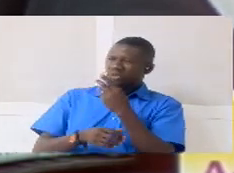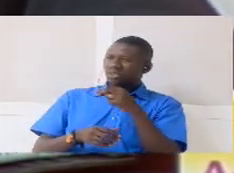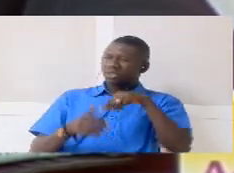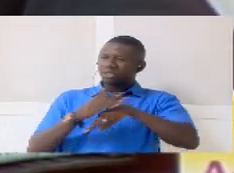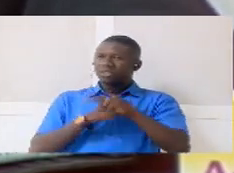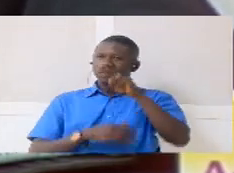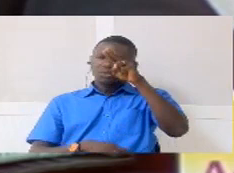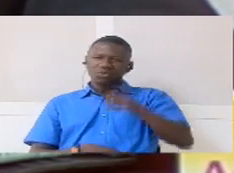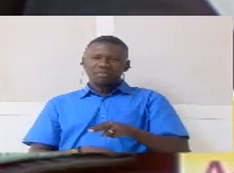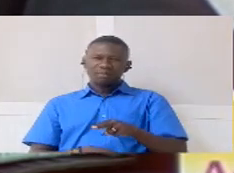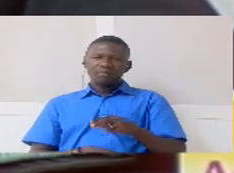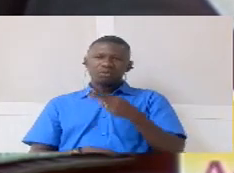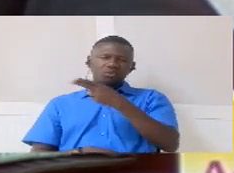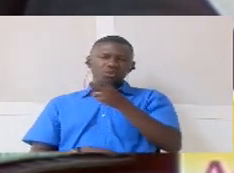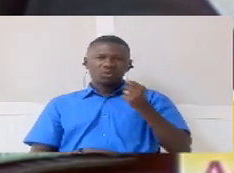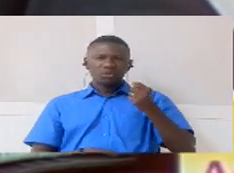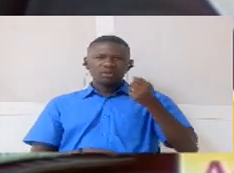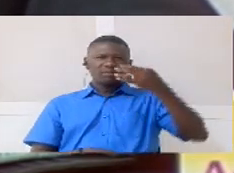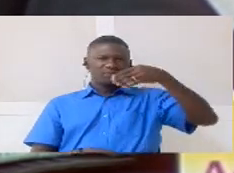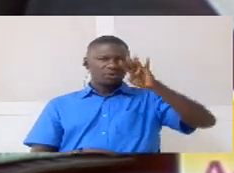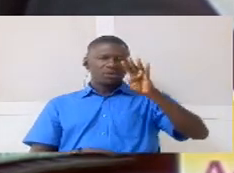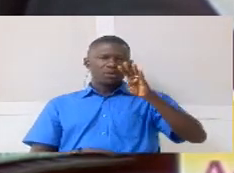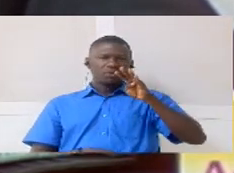November 2014, when Juan Mendez,